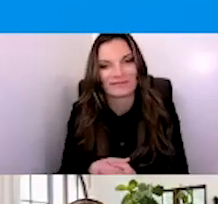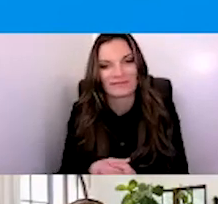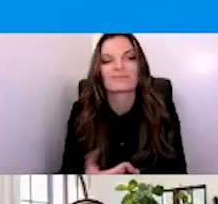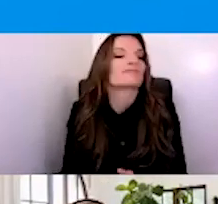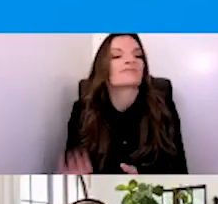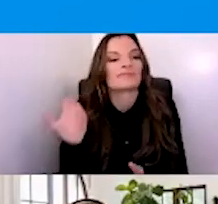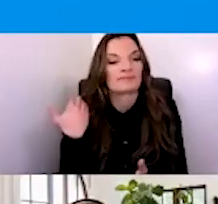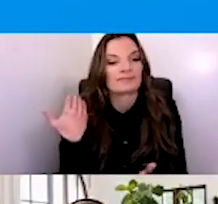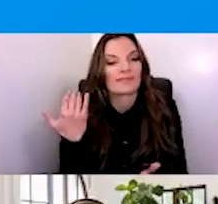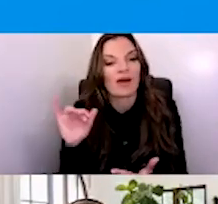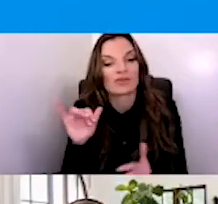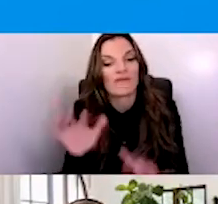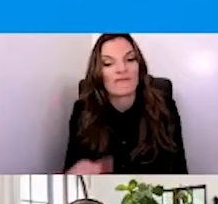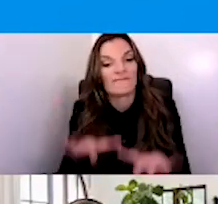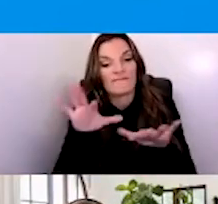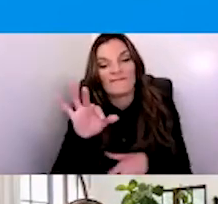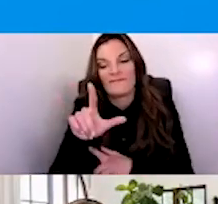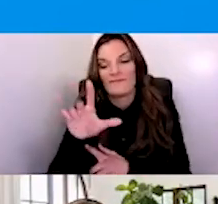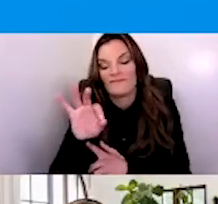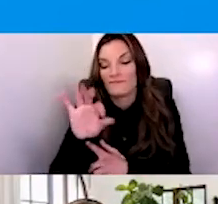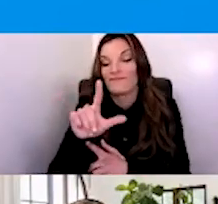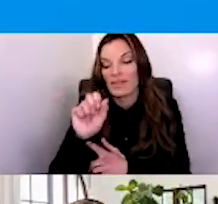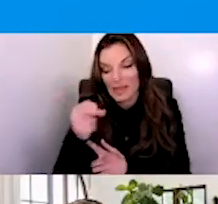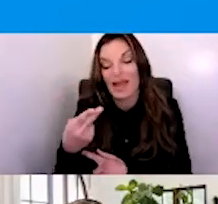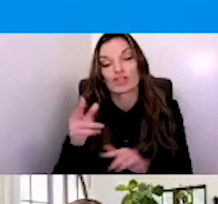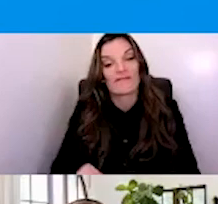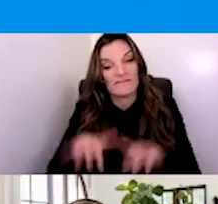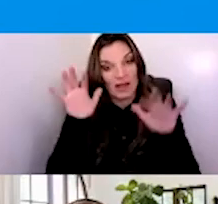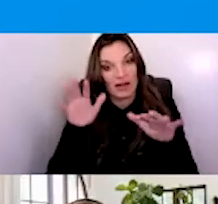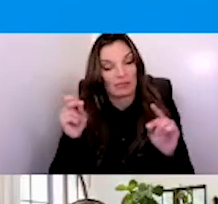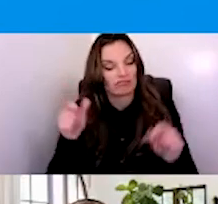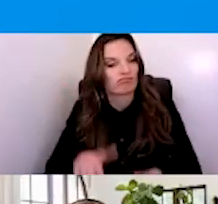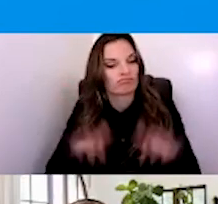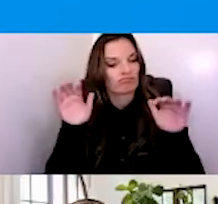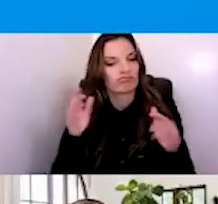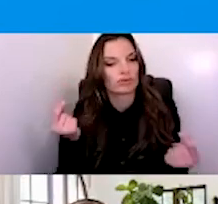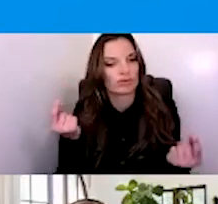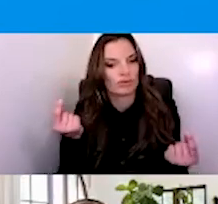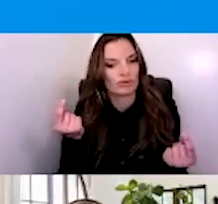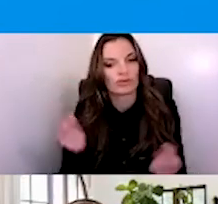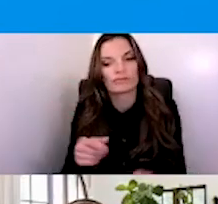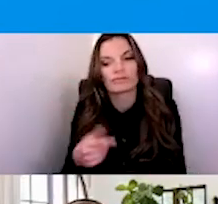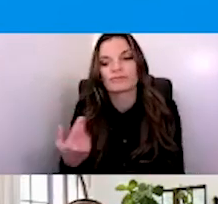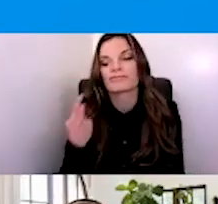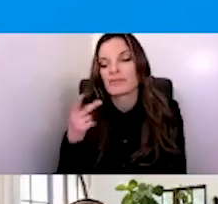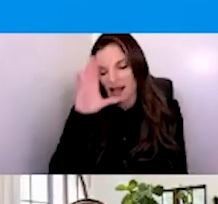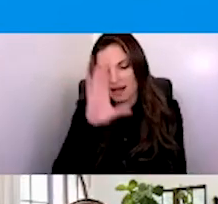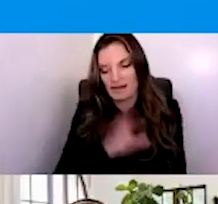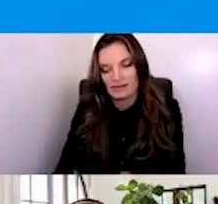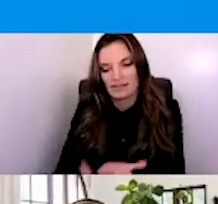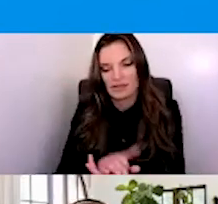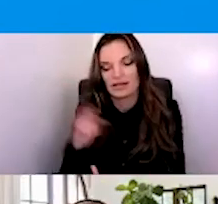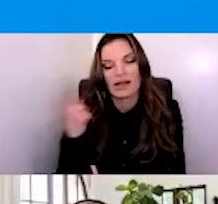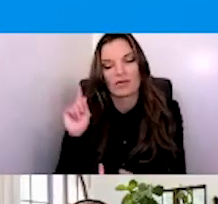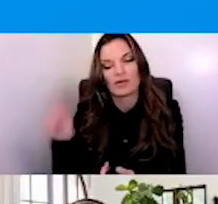flooding can be a concern here, but this most relates to my husband and I went to our graduate programs